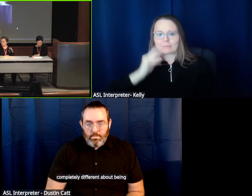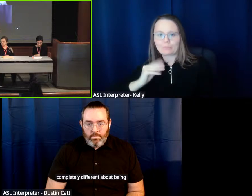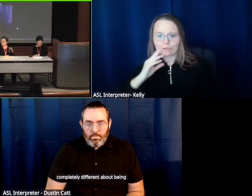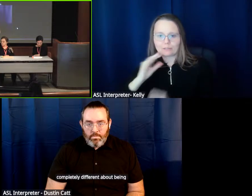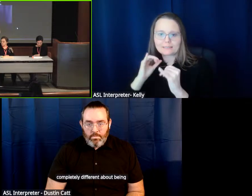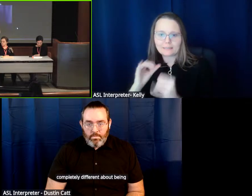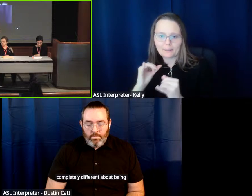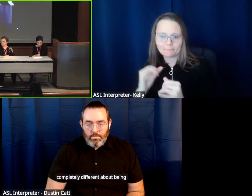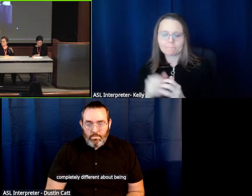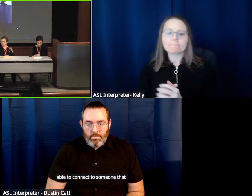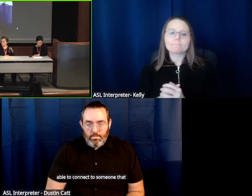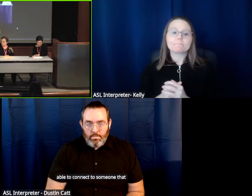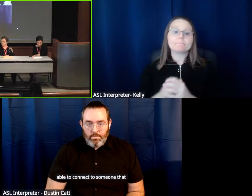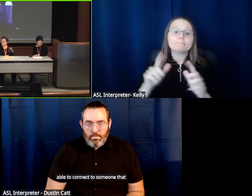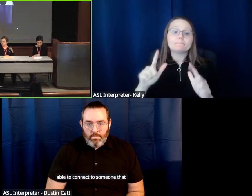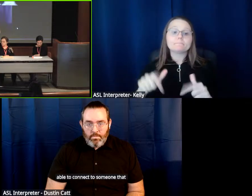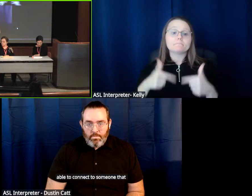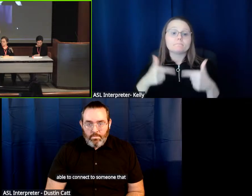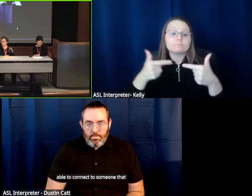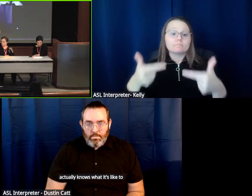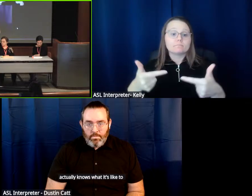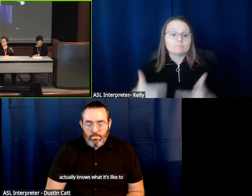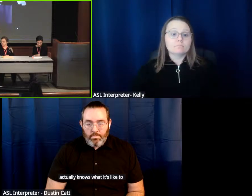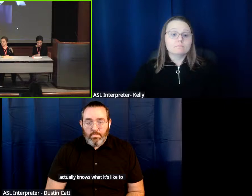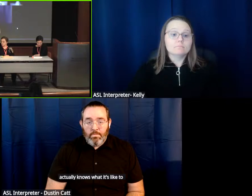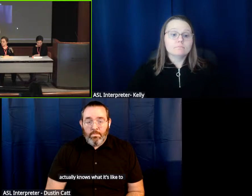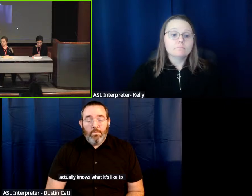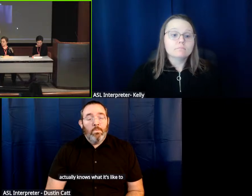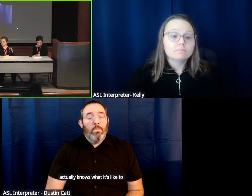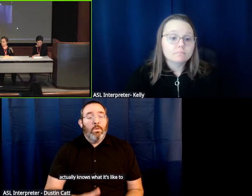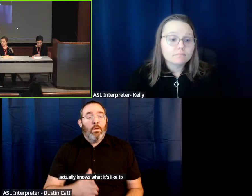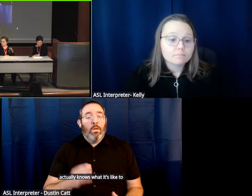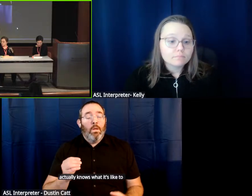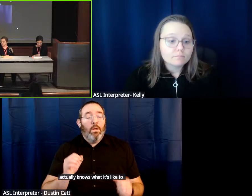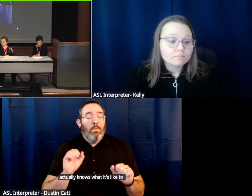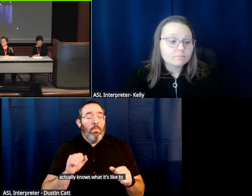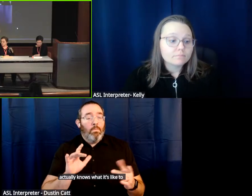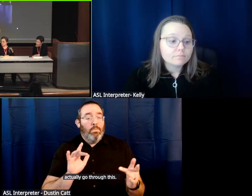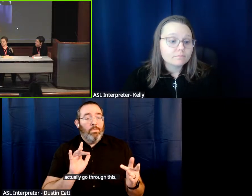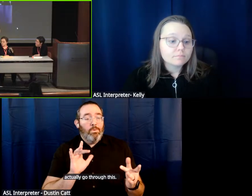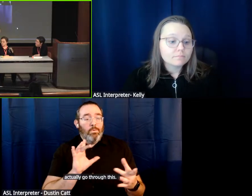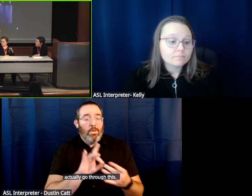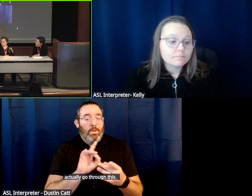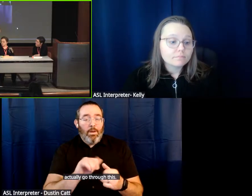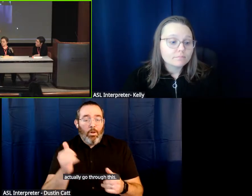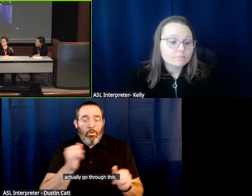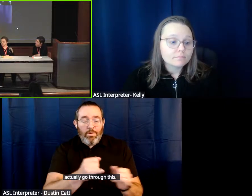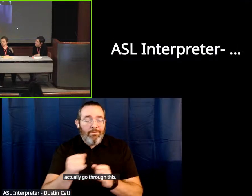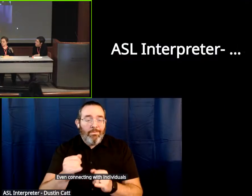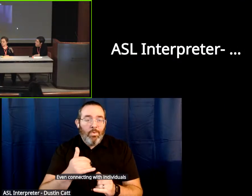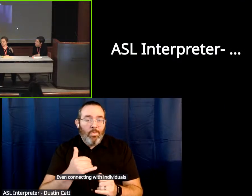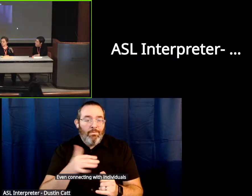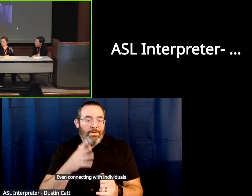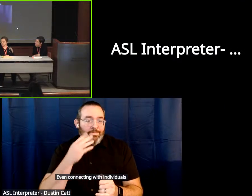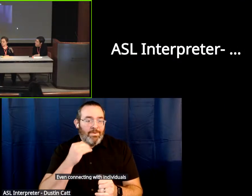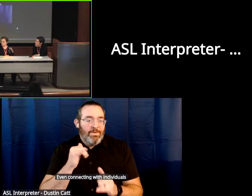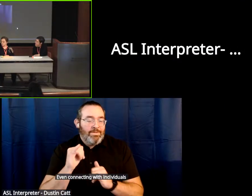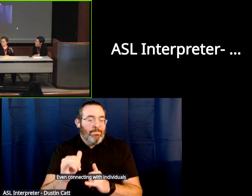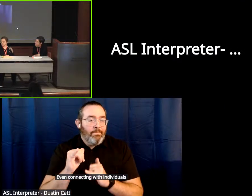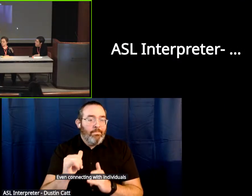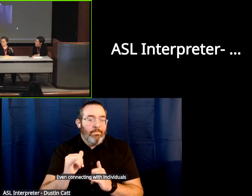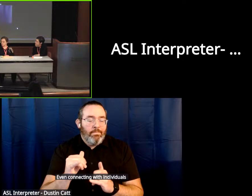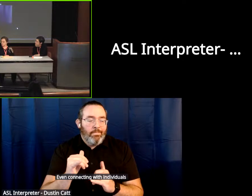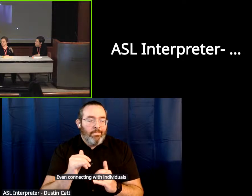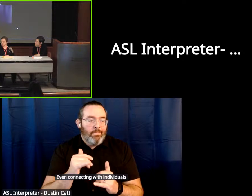this. Even connecting with individuals who have hearing loss understand what it's like to some degree, to lose